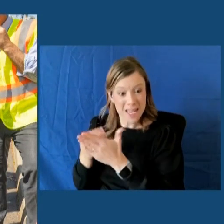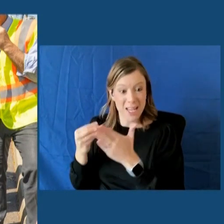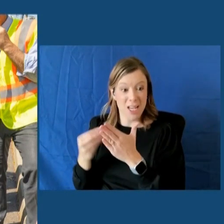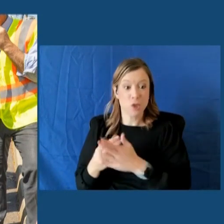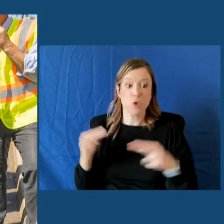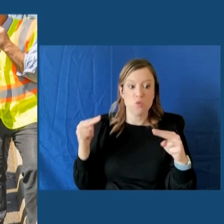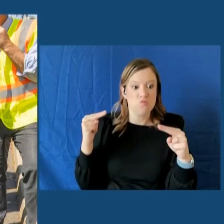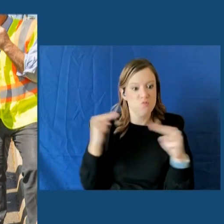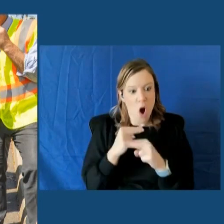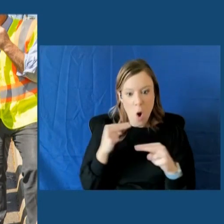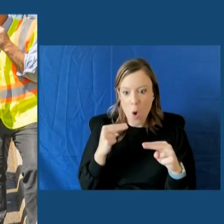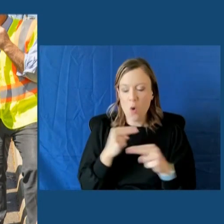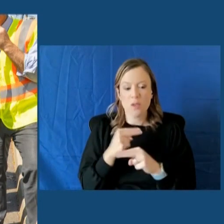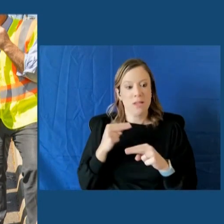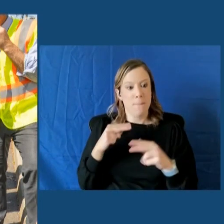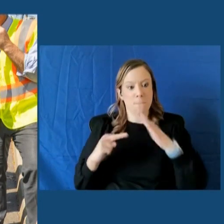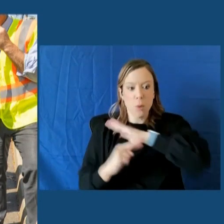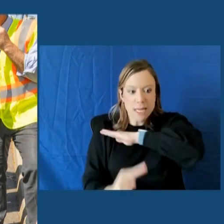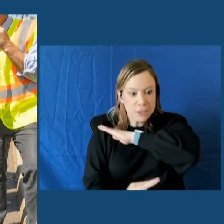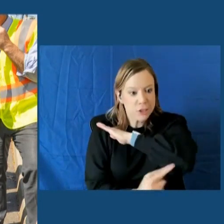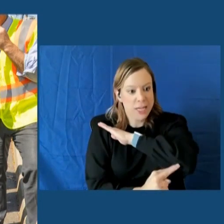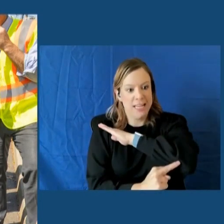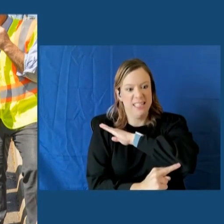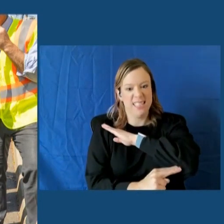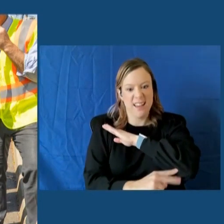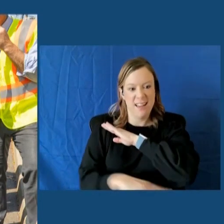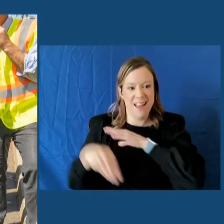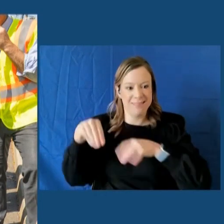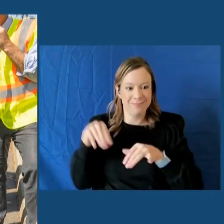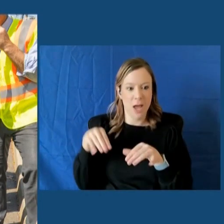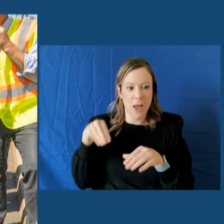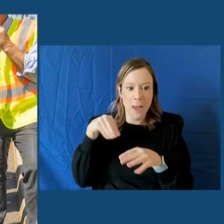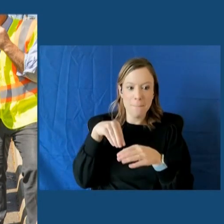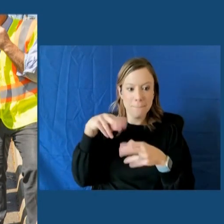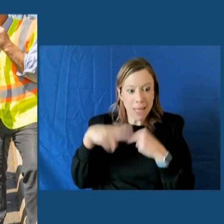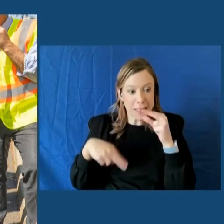public infrastructure to rebuild our state. And I'm